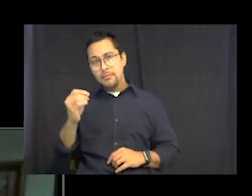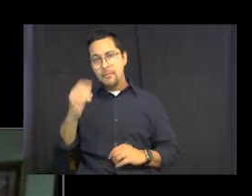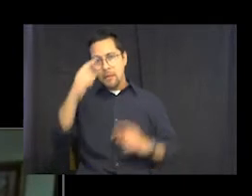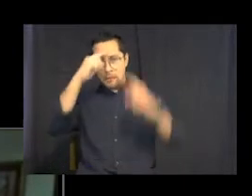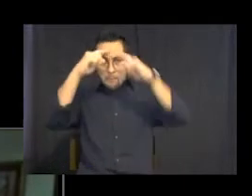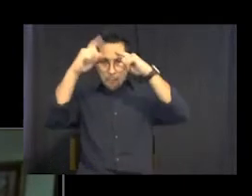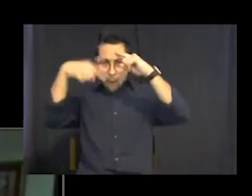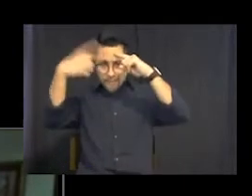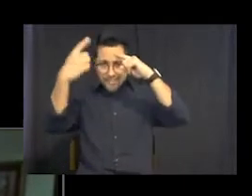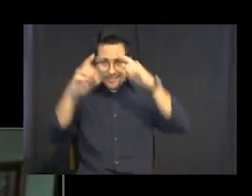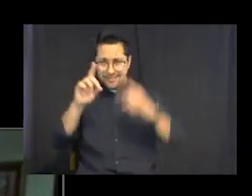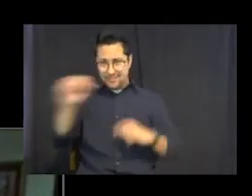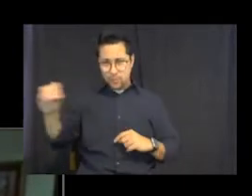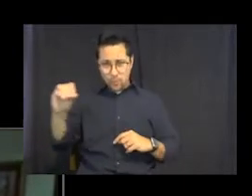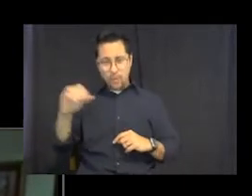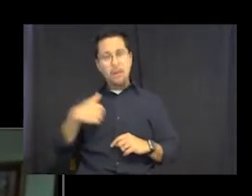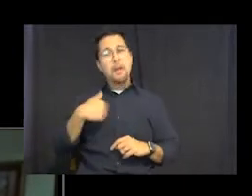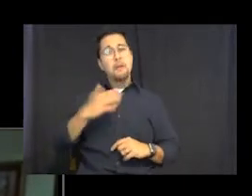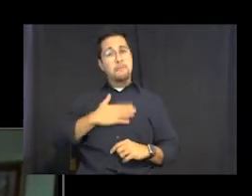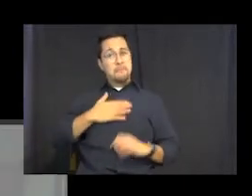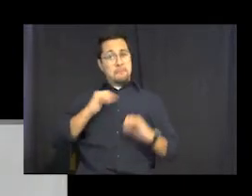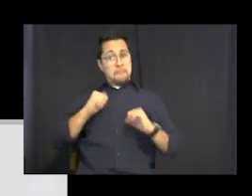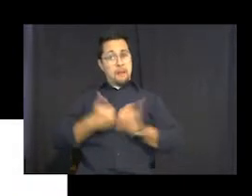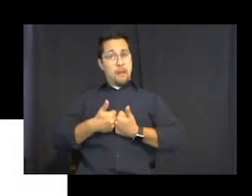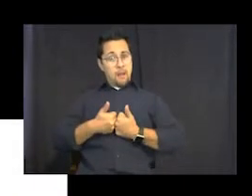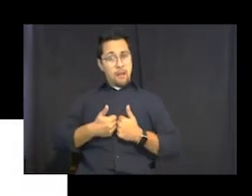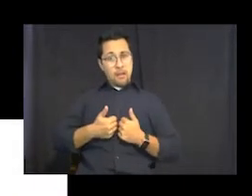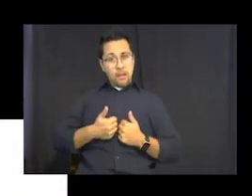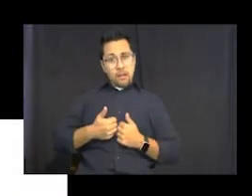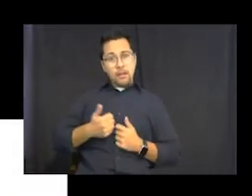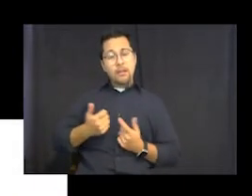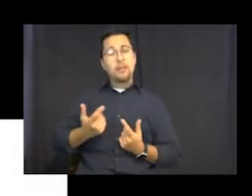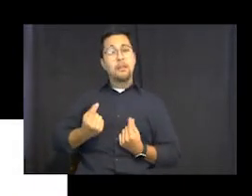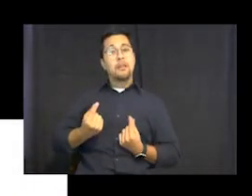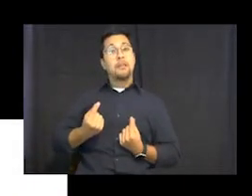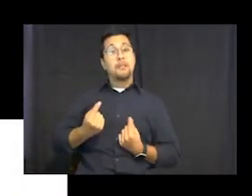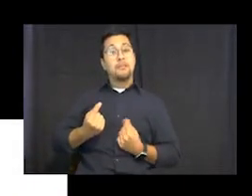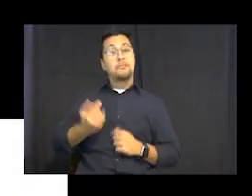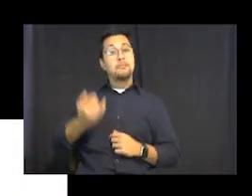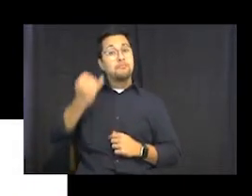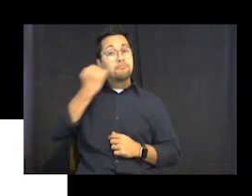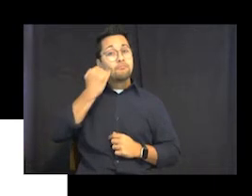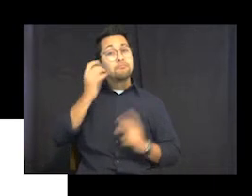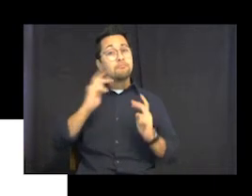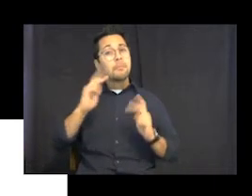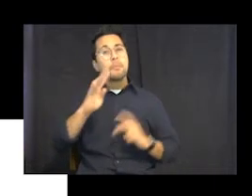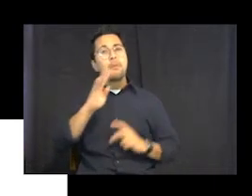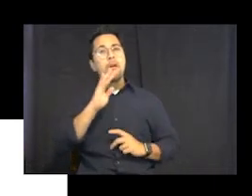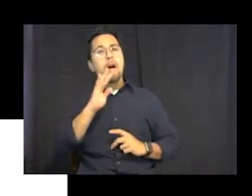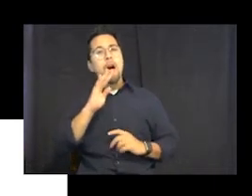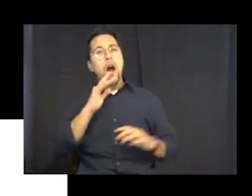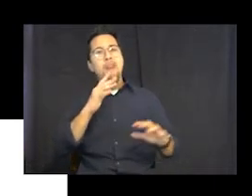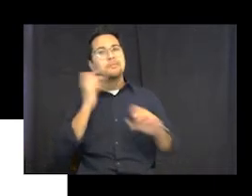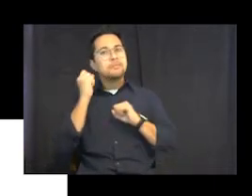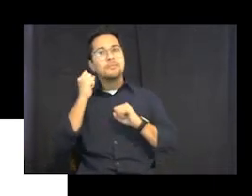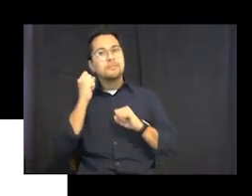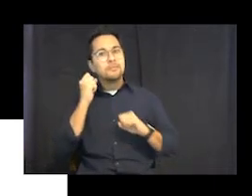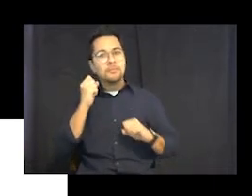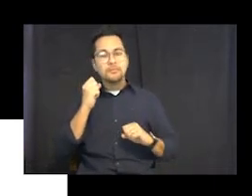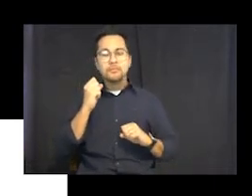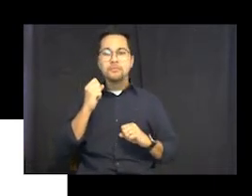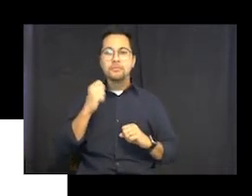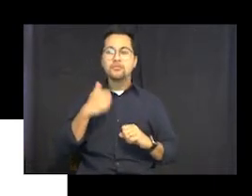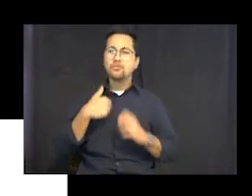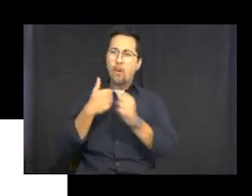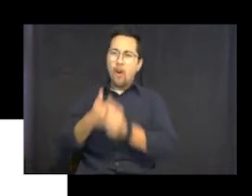processing disorder. The challenge I have is when people talk too fast, it's hard to